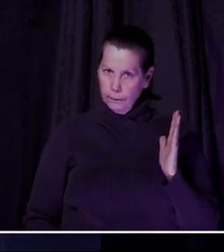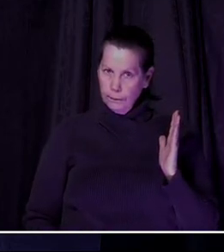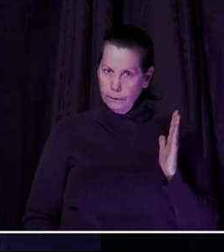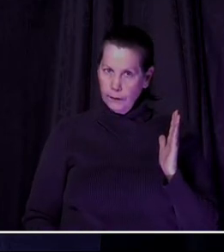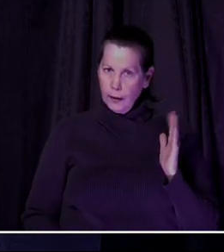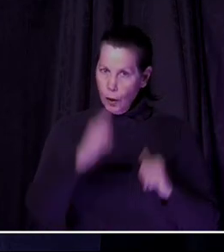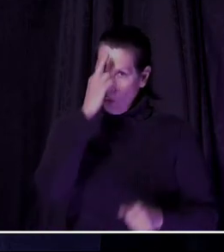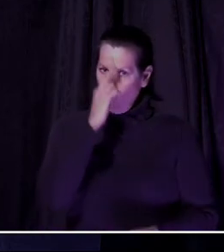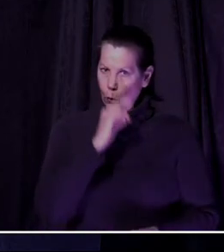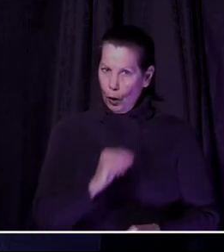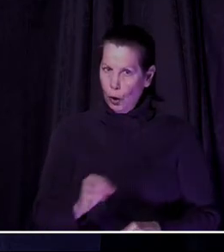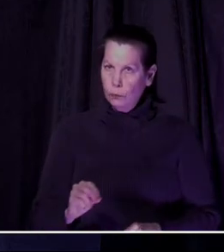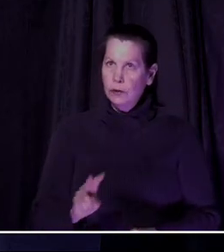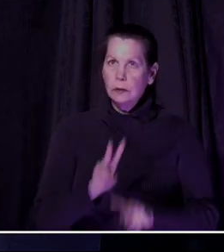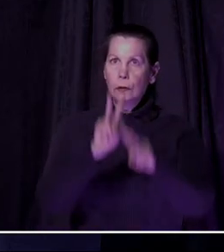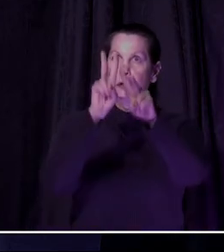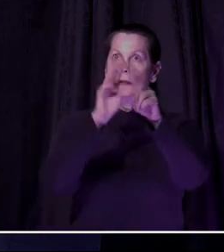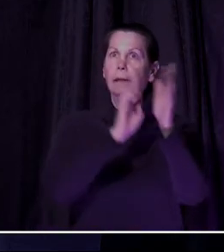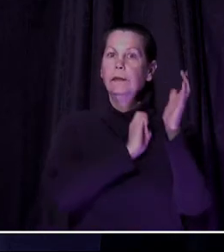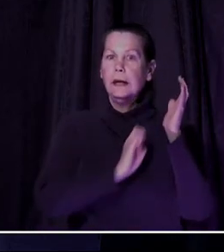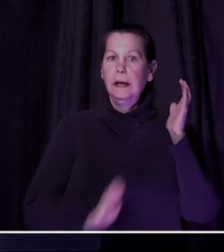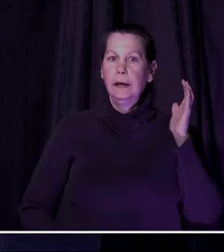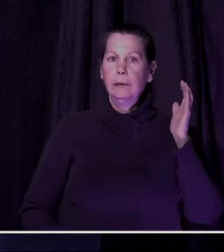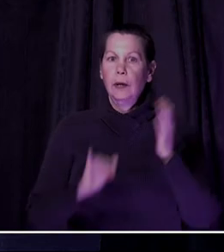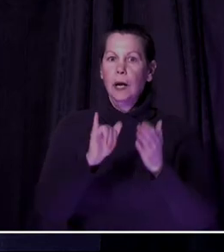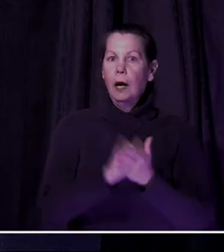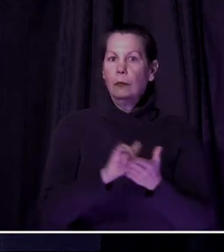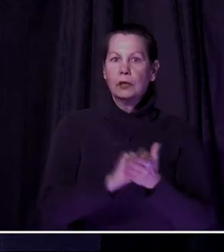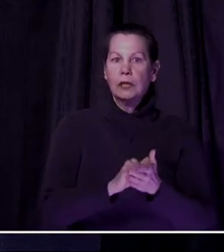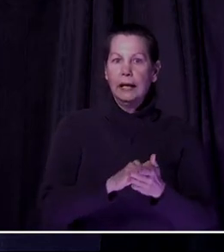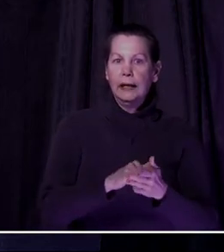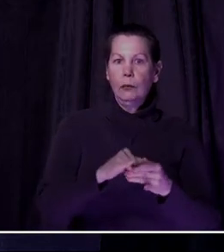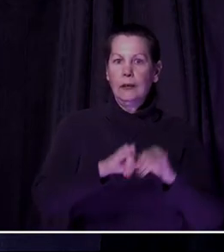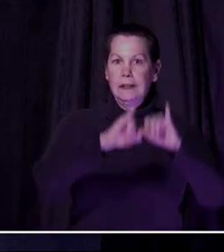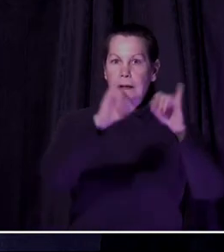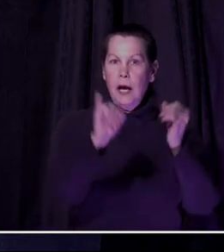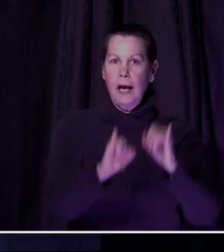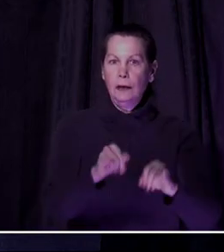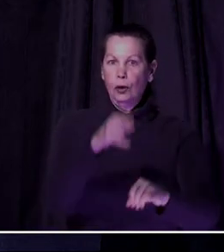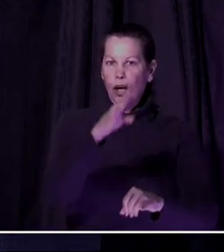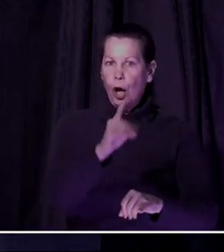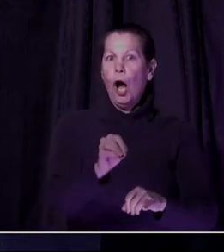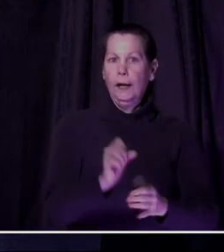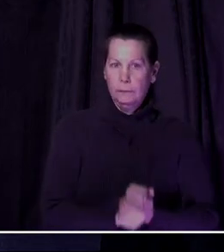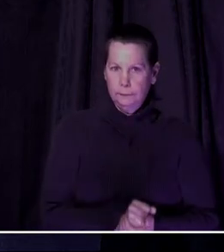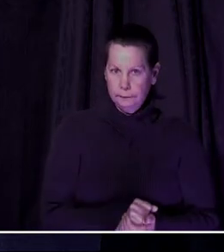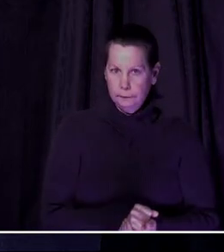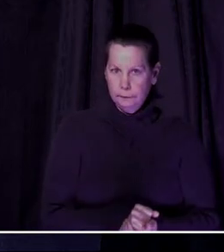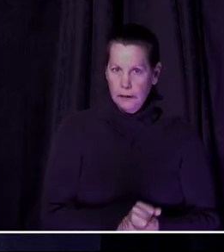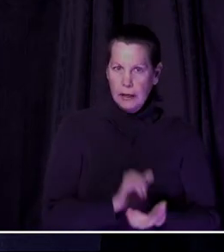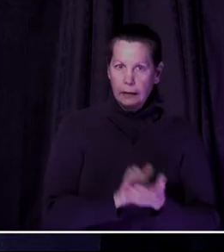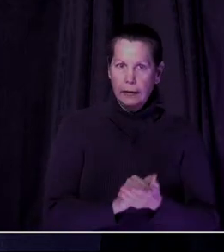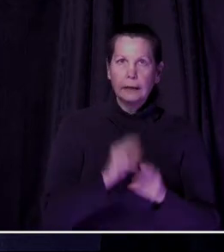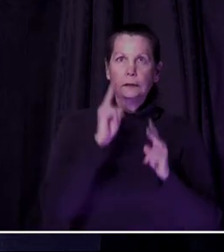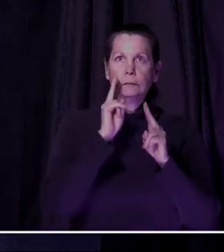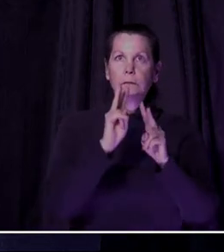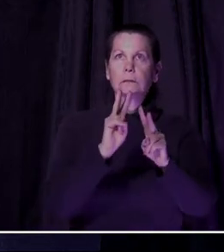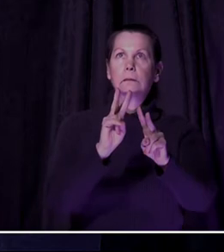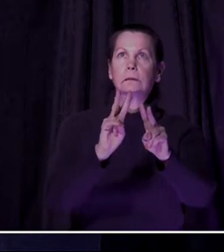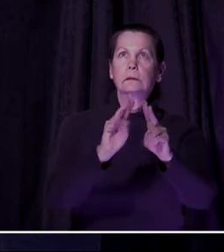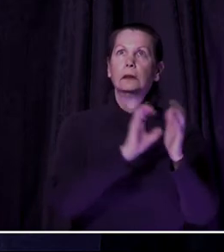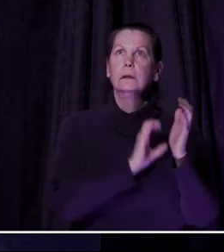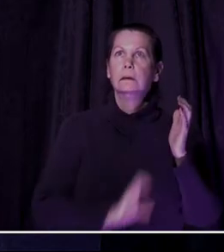Rome looked at the emperor like the deity, like a god. That's how they looked at the emperors, the